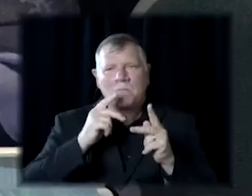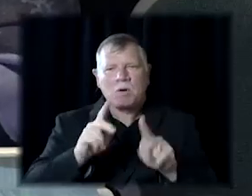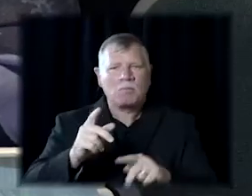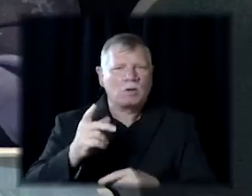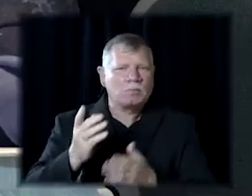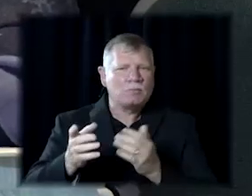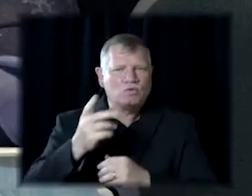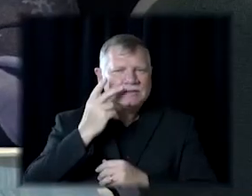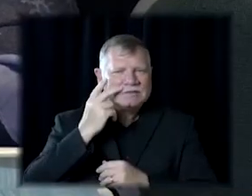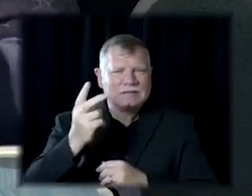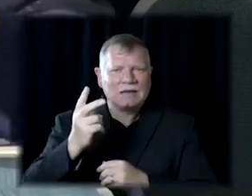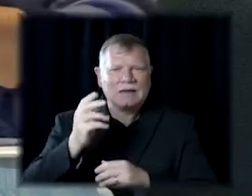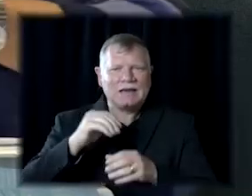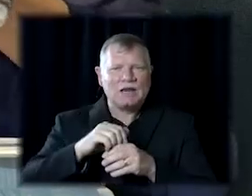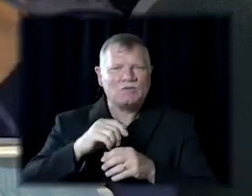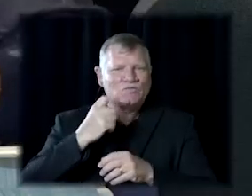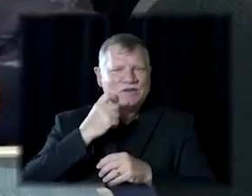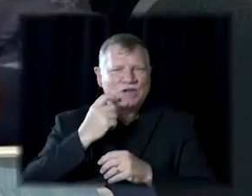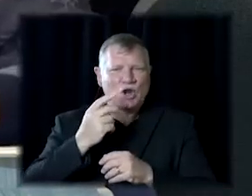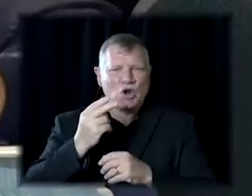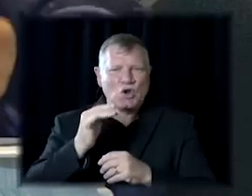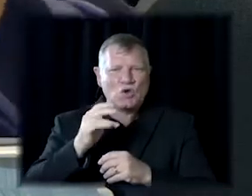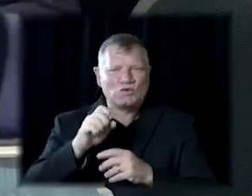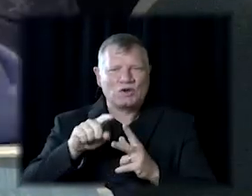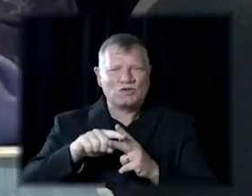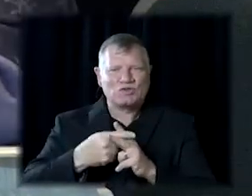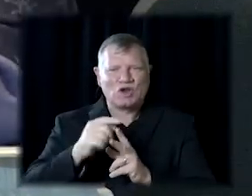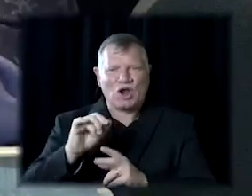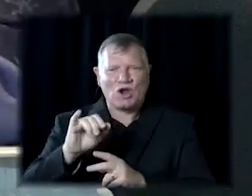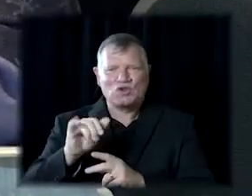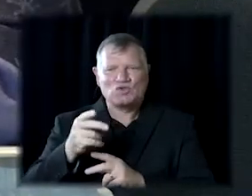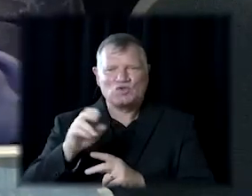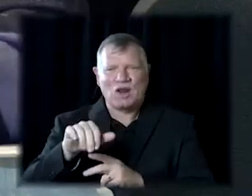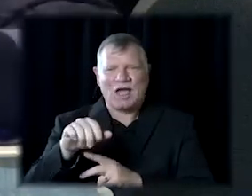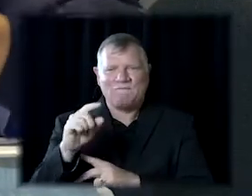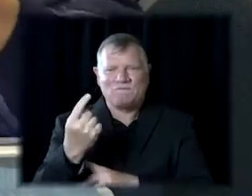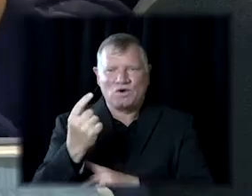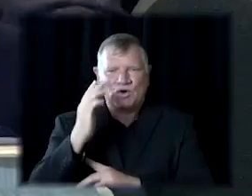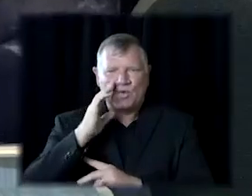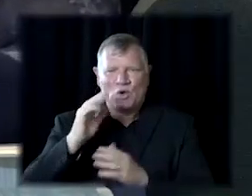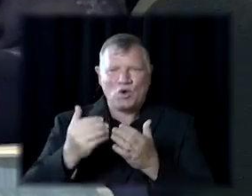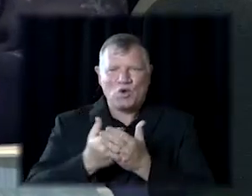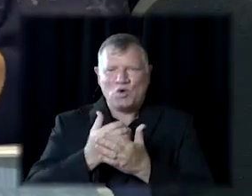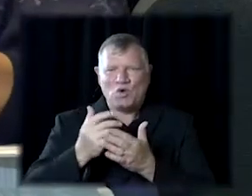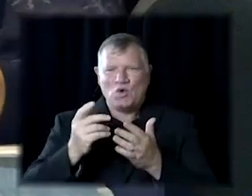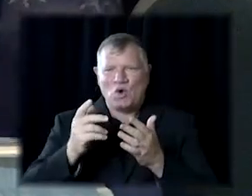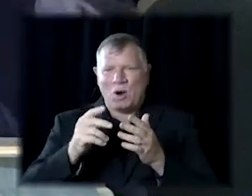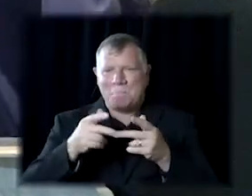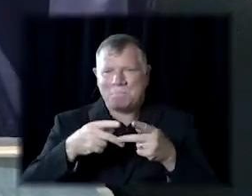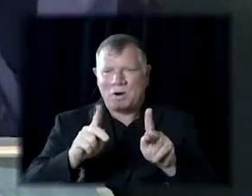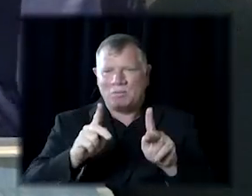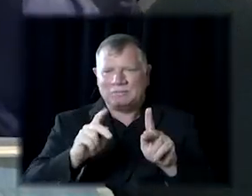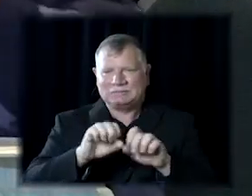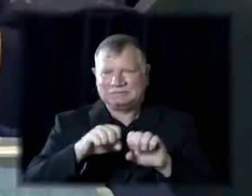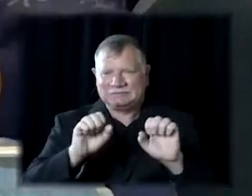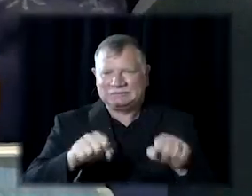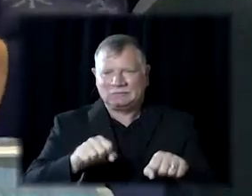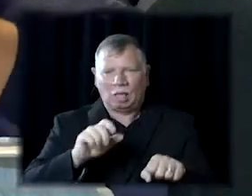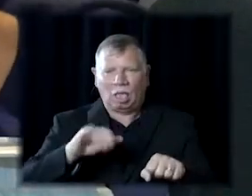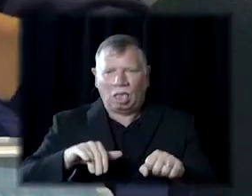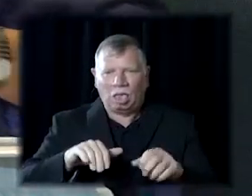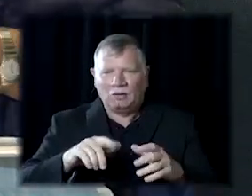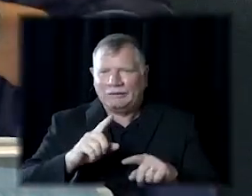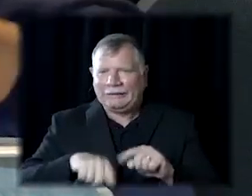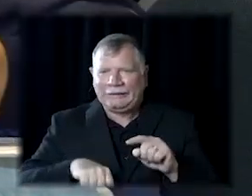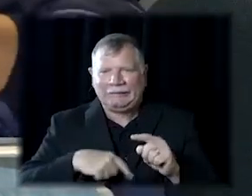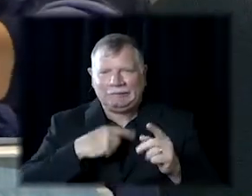probably all seen recent news that starting July 1st, a new permitting system will be in place. But to the extent that that hasn't been put in place yet,